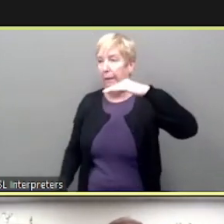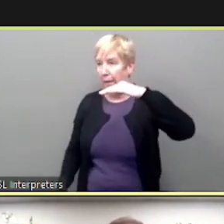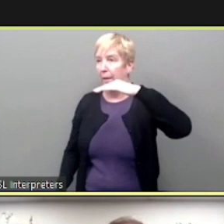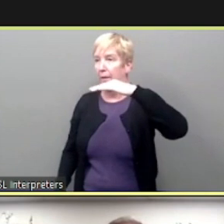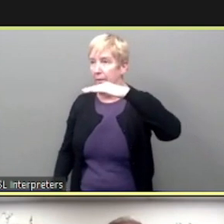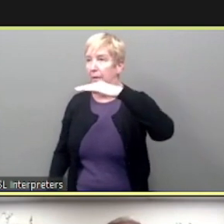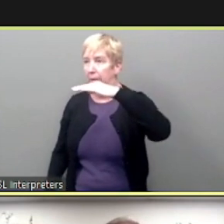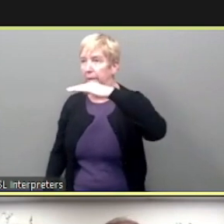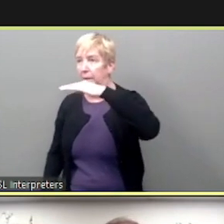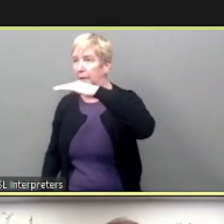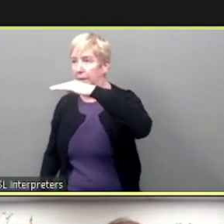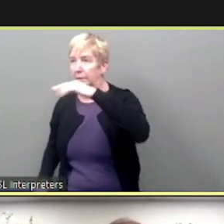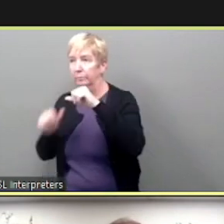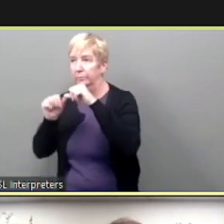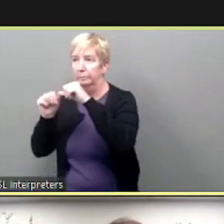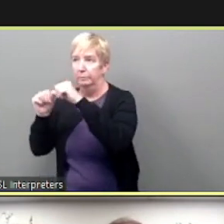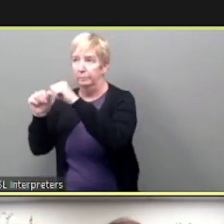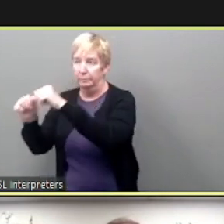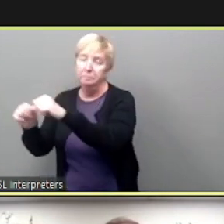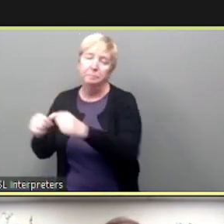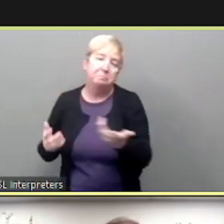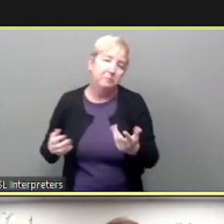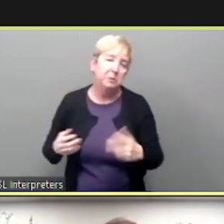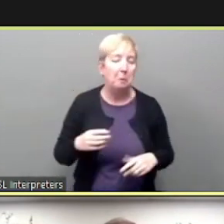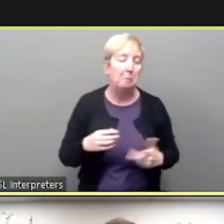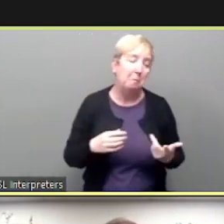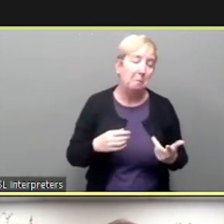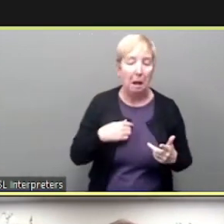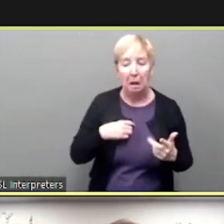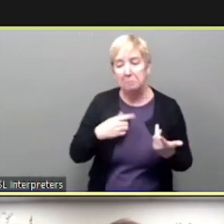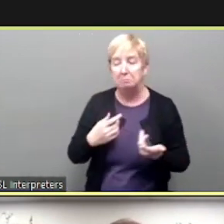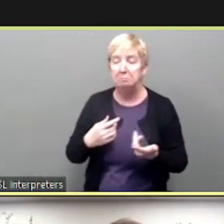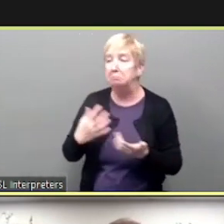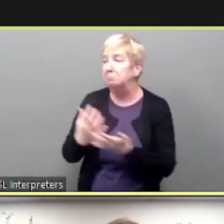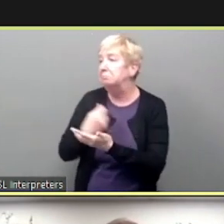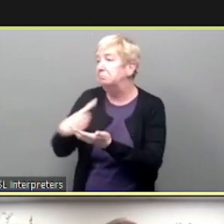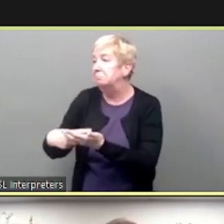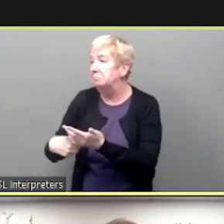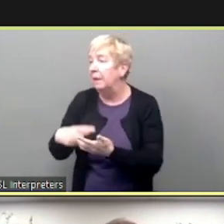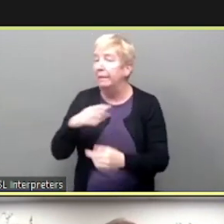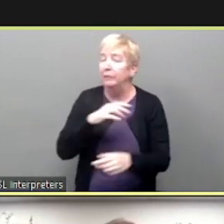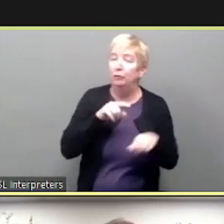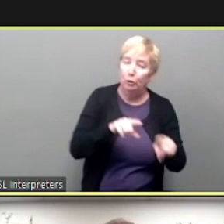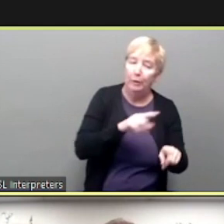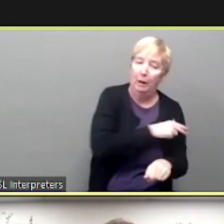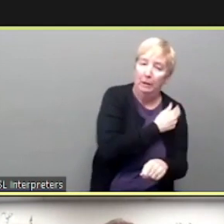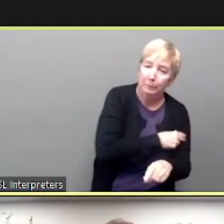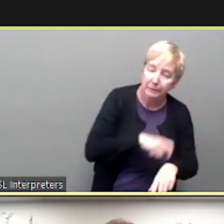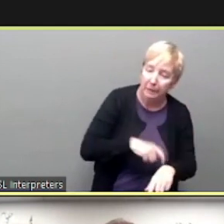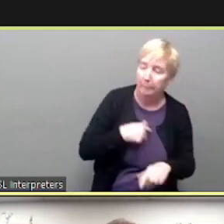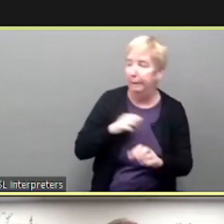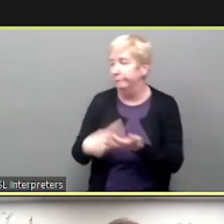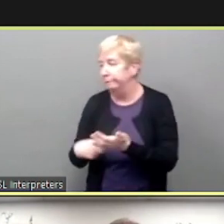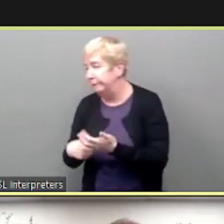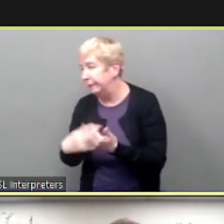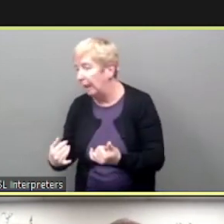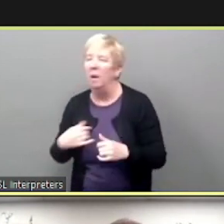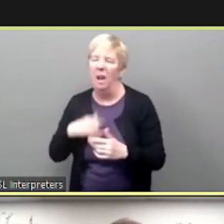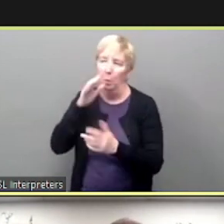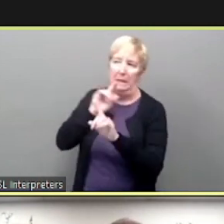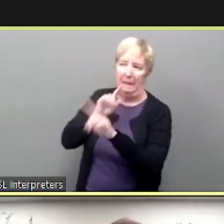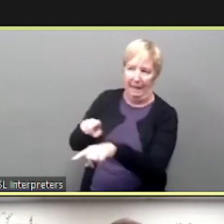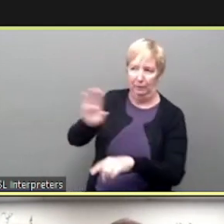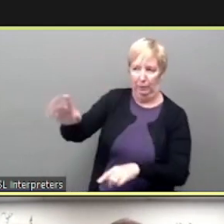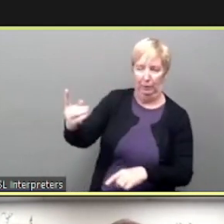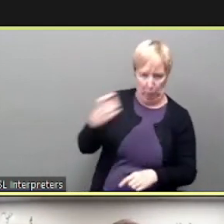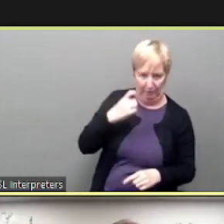talk about it there just as well as anywhere else. So let's move on to the next slide, Brianna. And this is